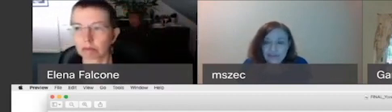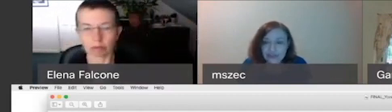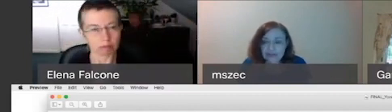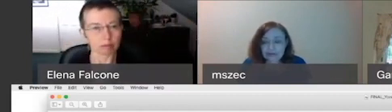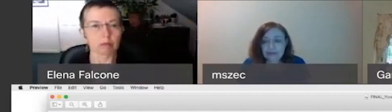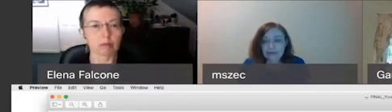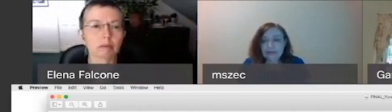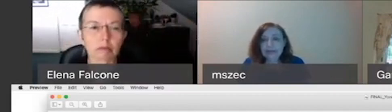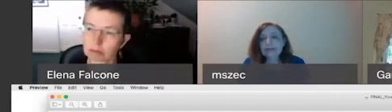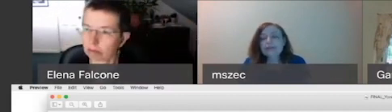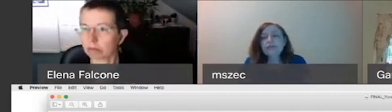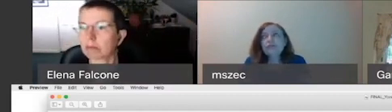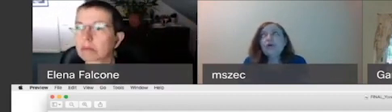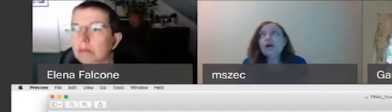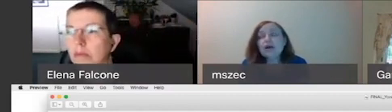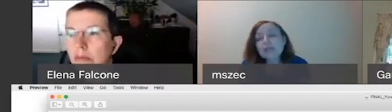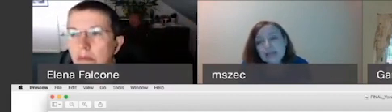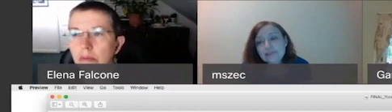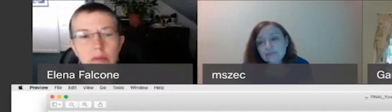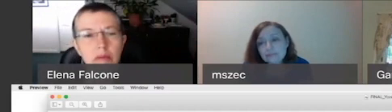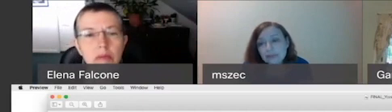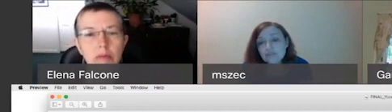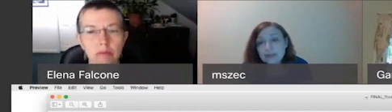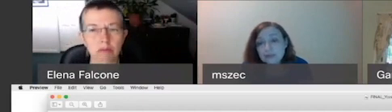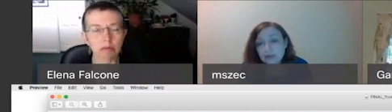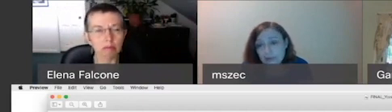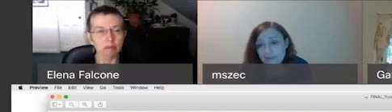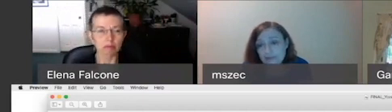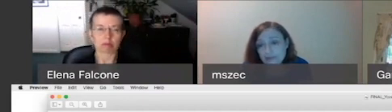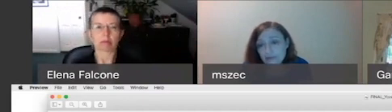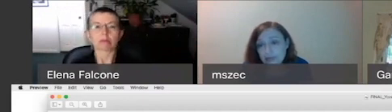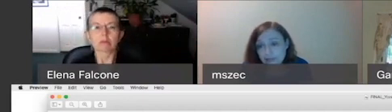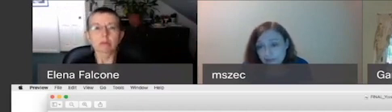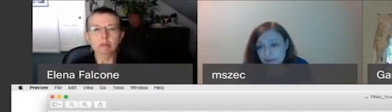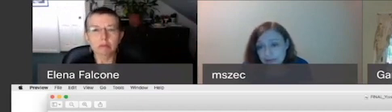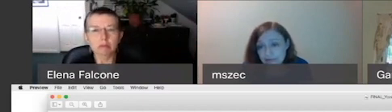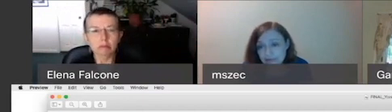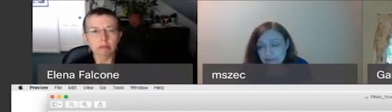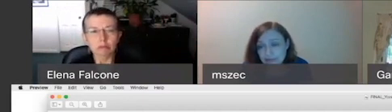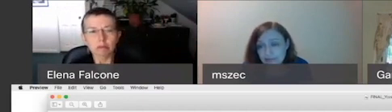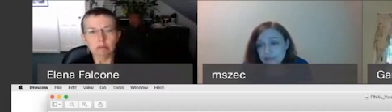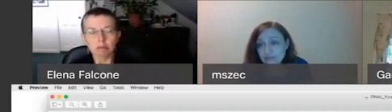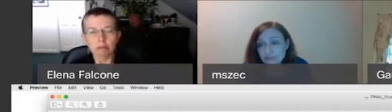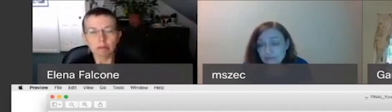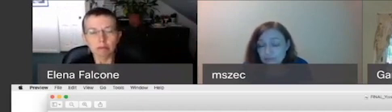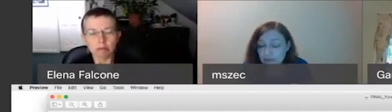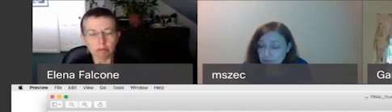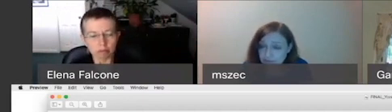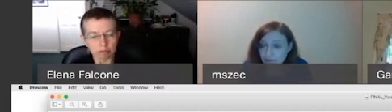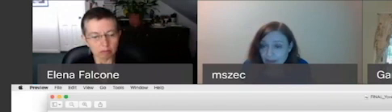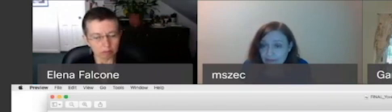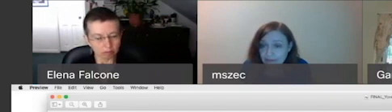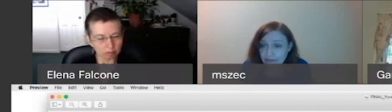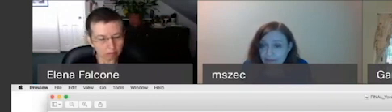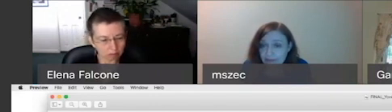In addition, the new law applies for much better notice if your landlord is intending to